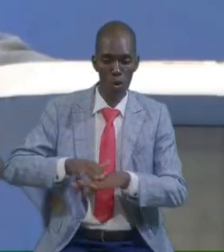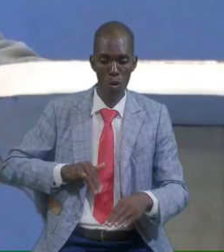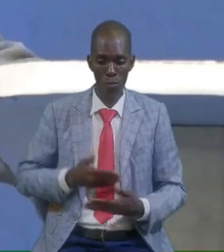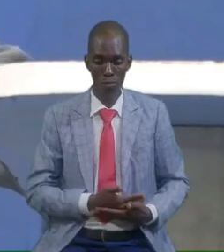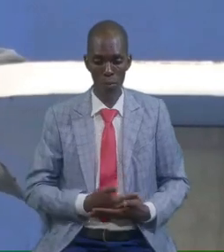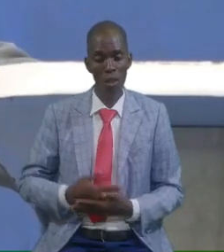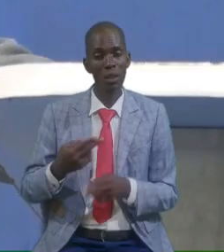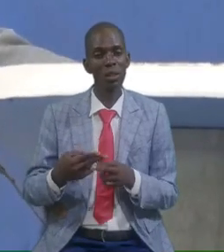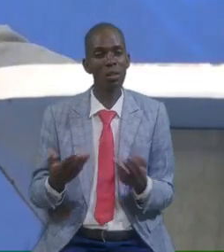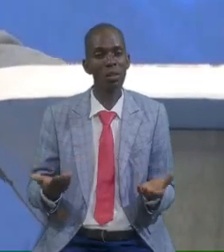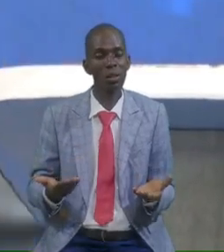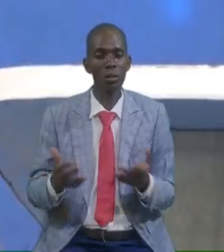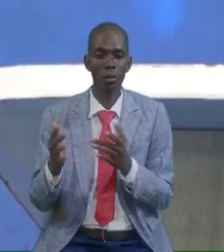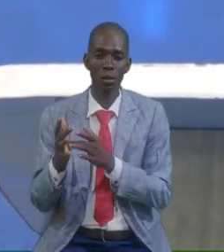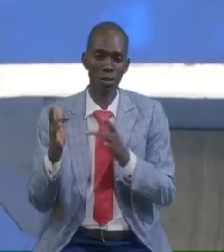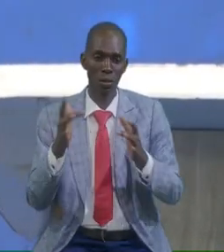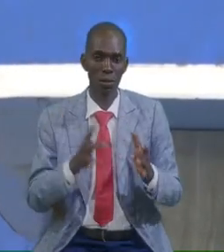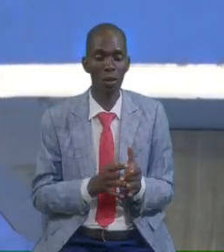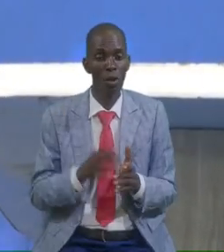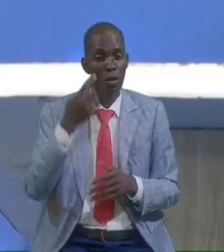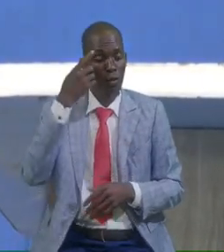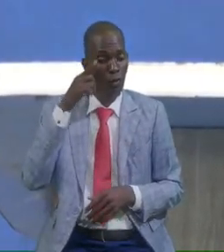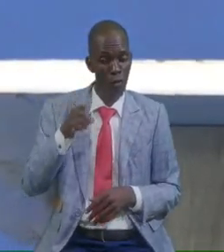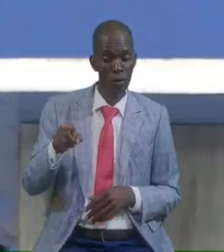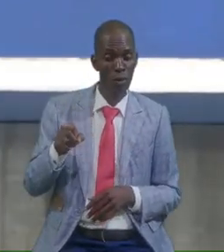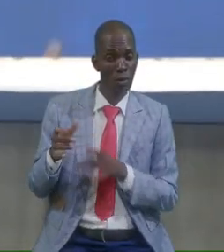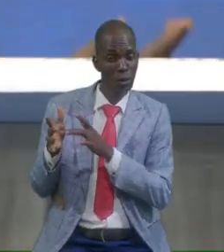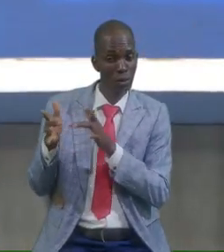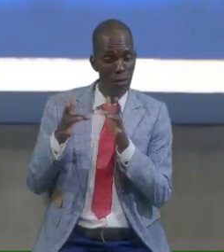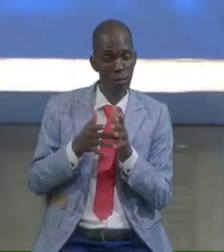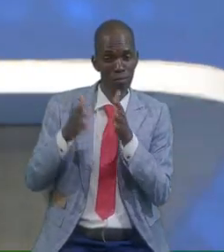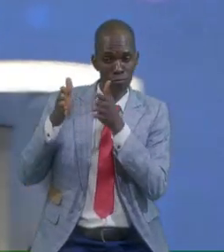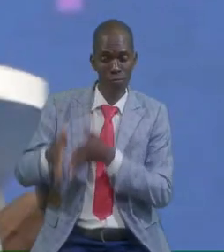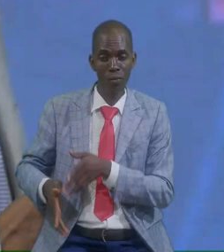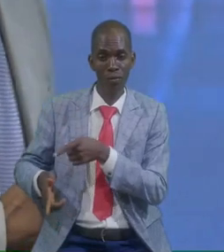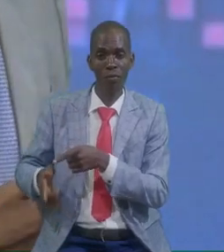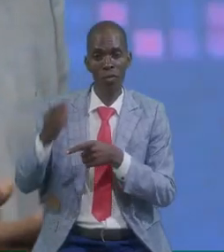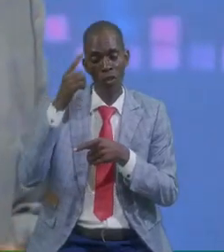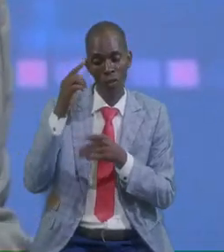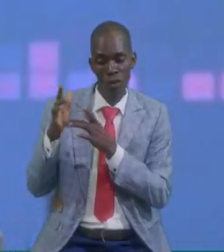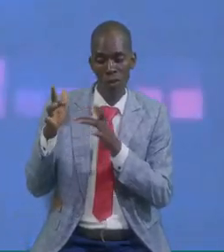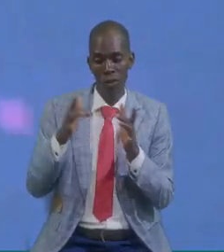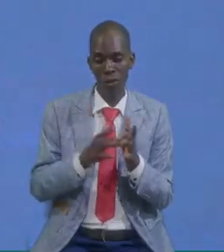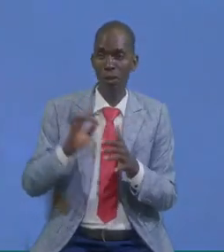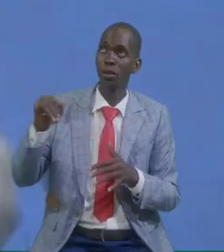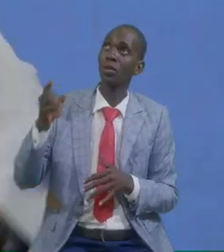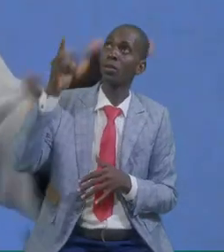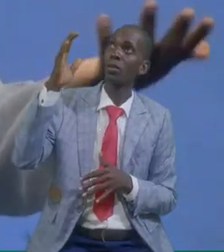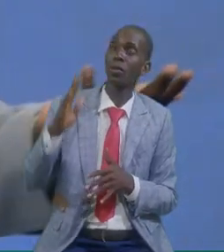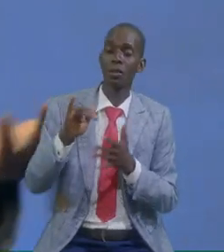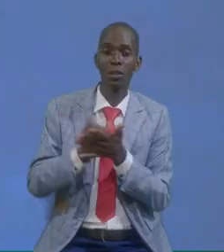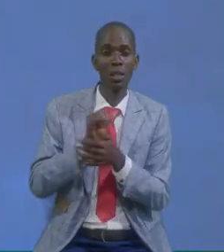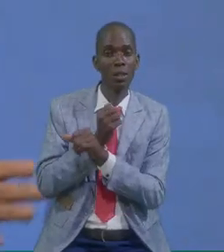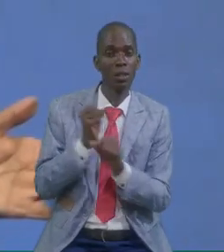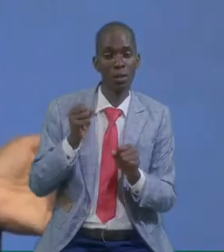name Jesus, for he, Jesus, for he, Jehovah that saves, for